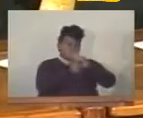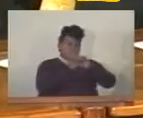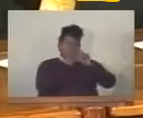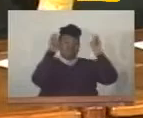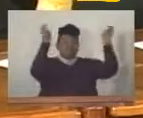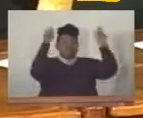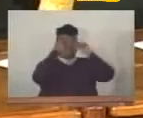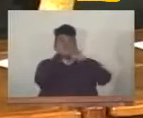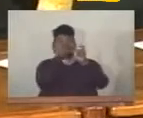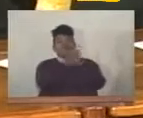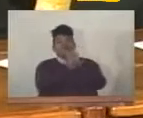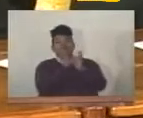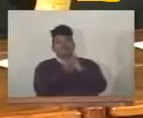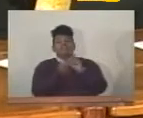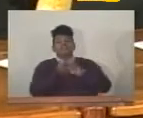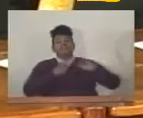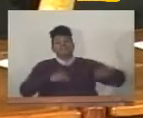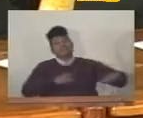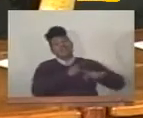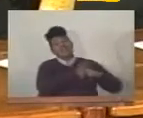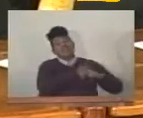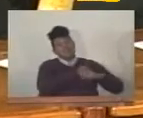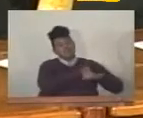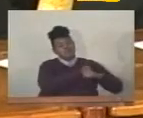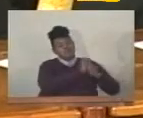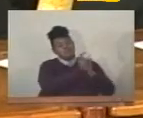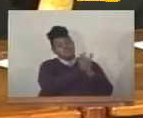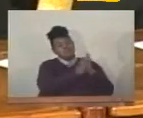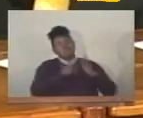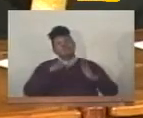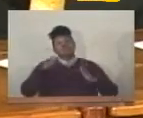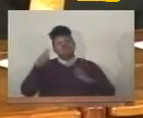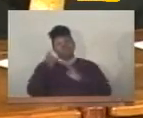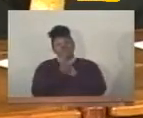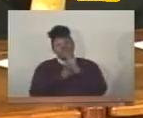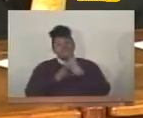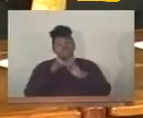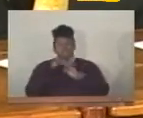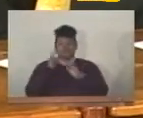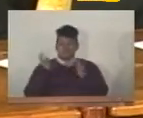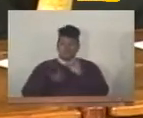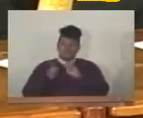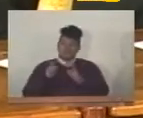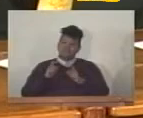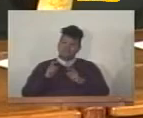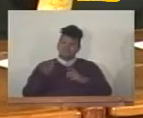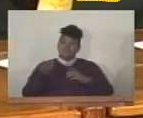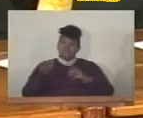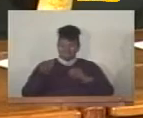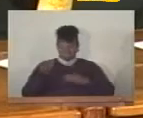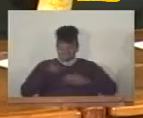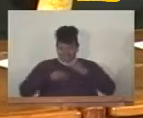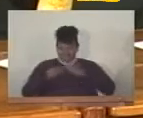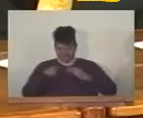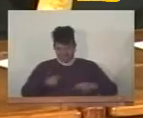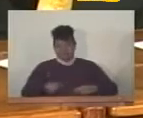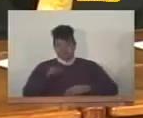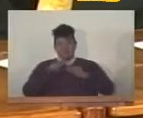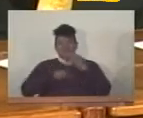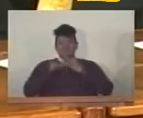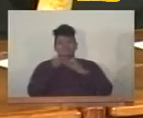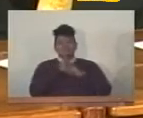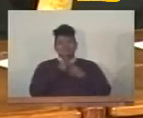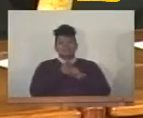An Act to Amend the Child Care and Protection Act, and a bill entitled An Act to Amend the Trafficking in Persons Prevention, Suppression and Punishment